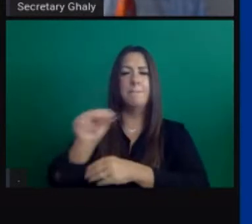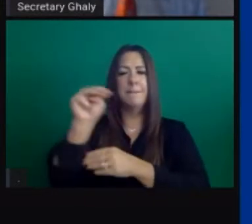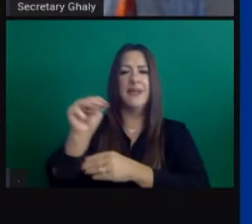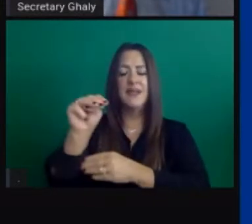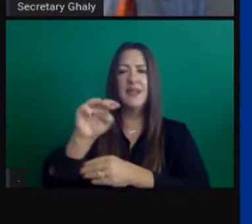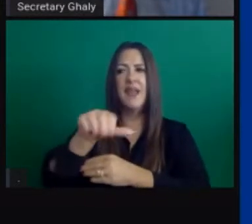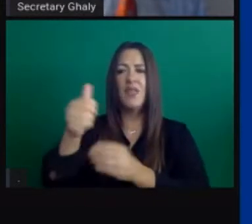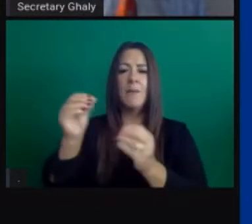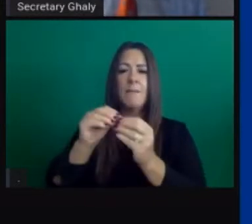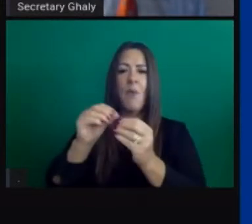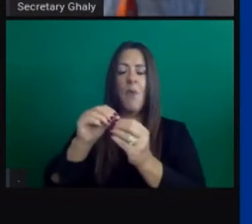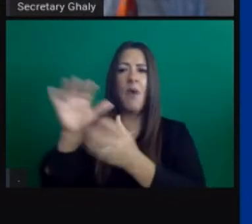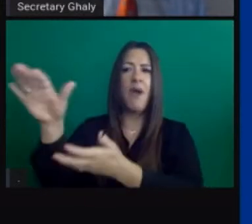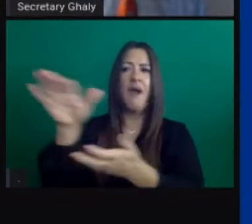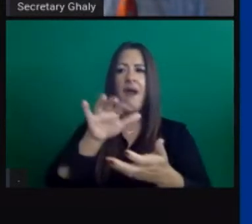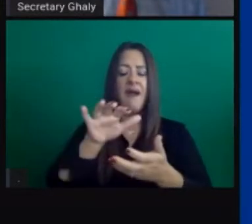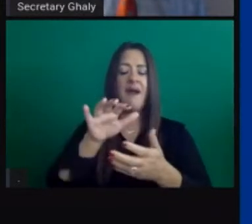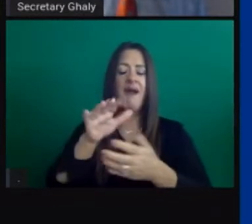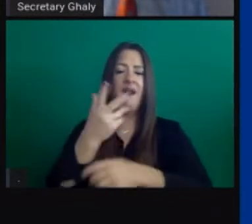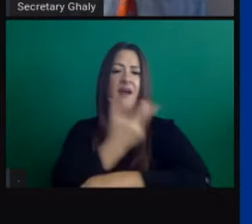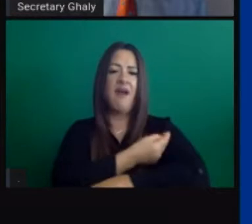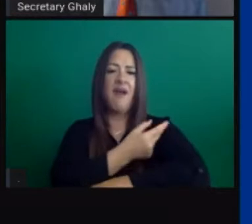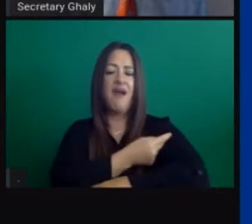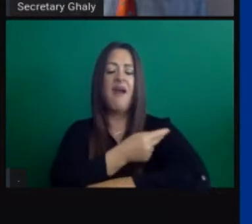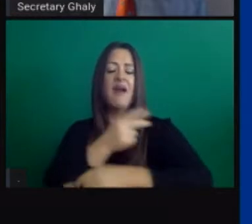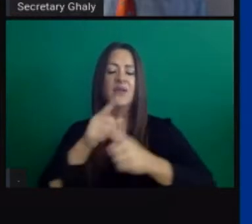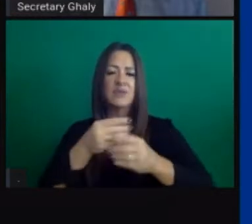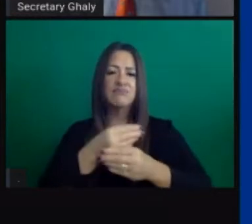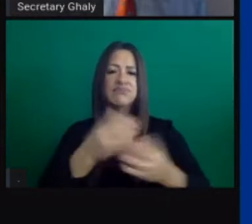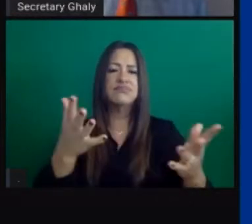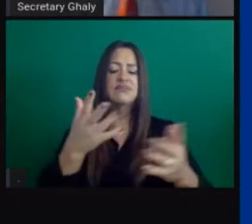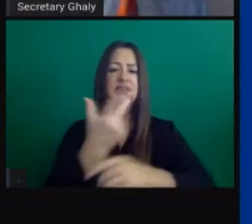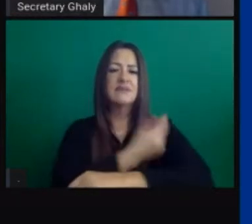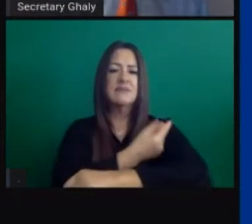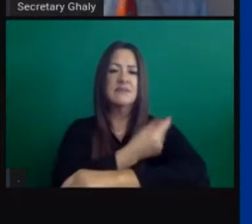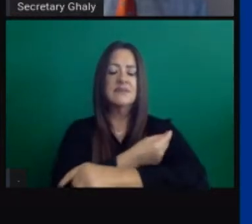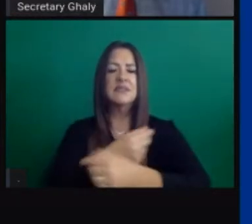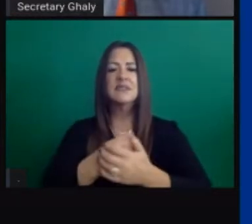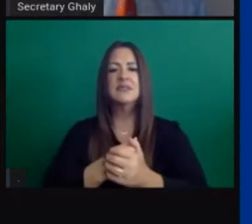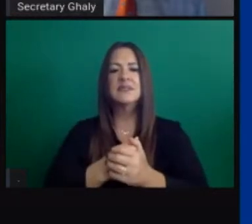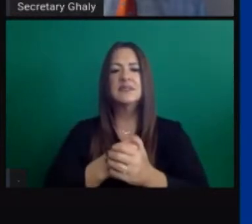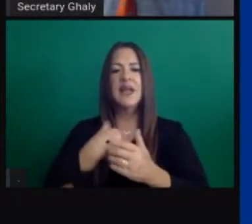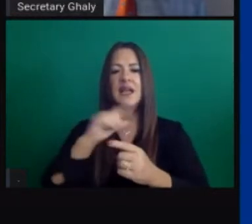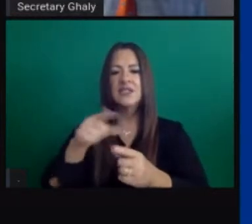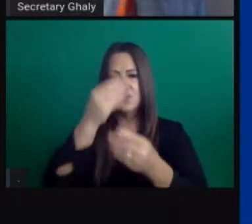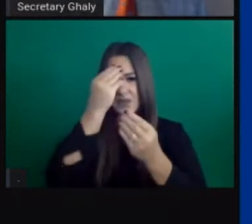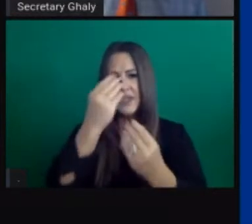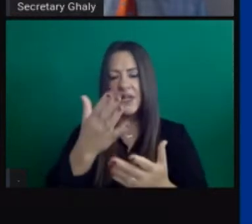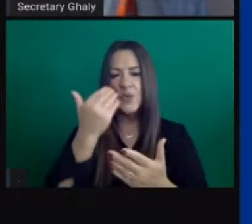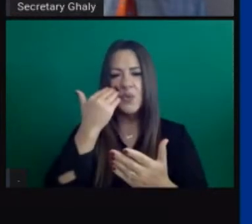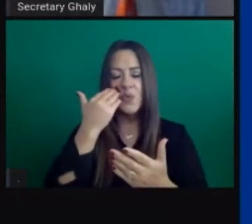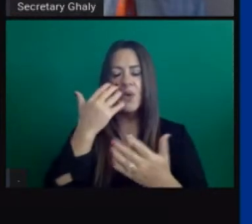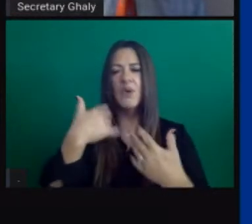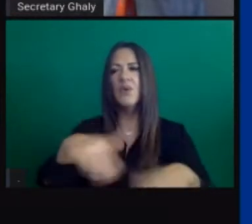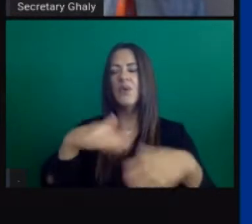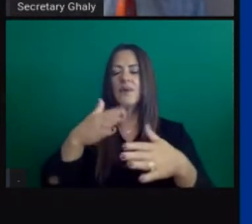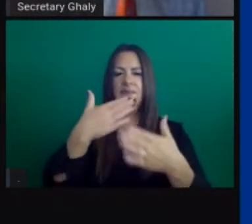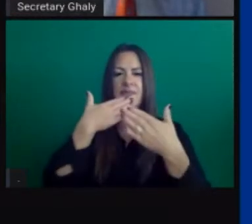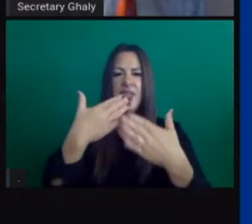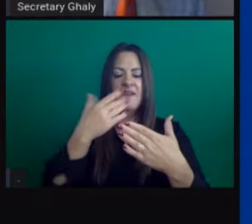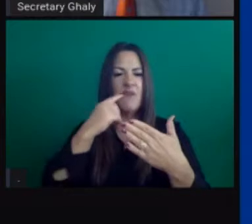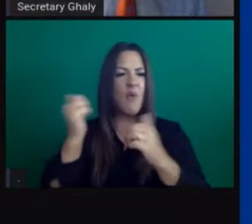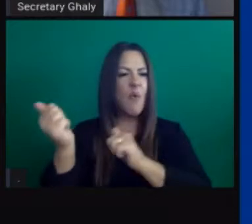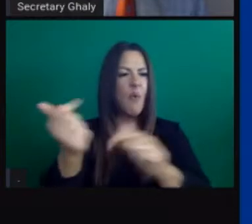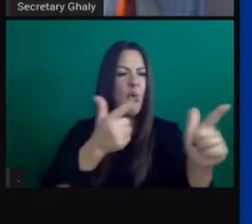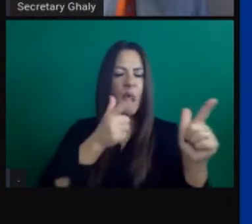additional doses into the arms of Californians, and a number of things. I just want to say tremendous thanks to all the partners that